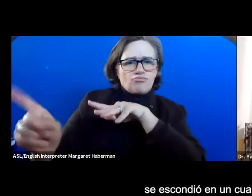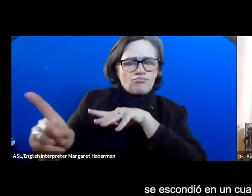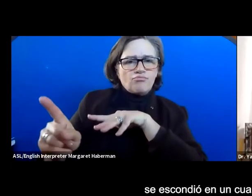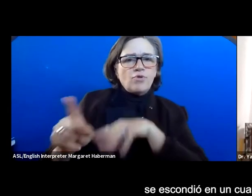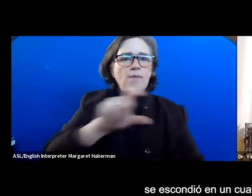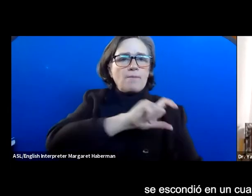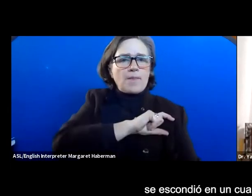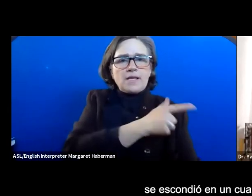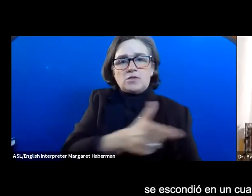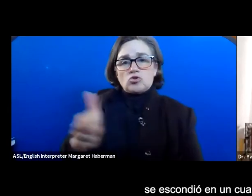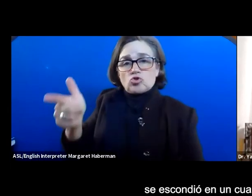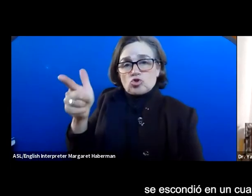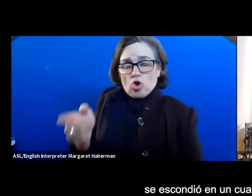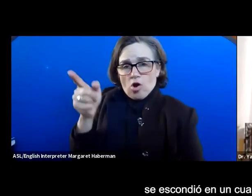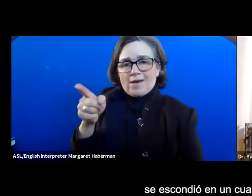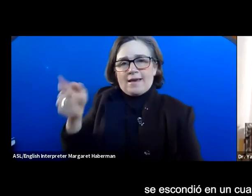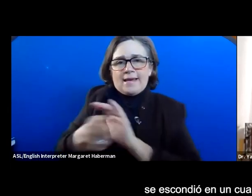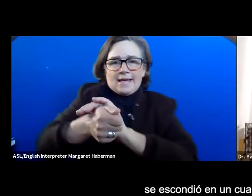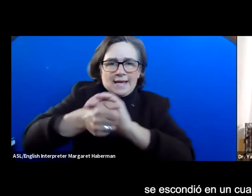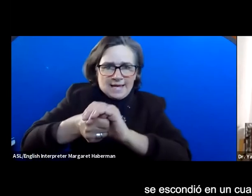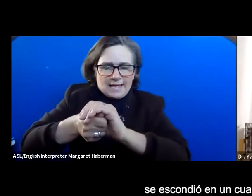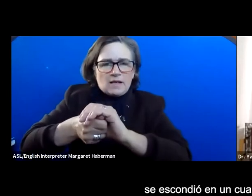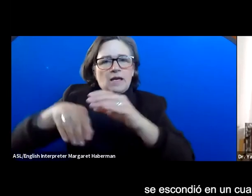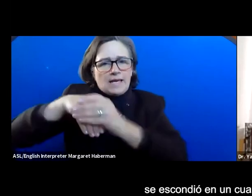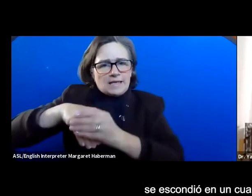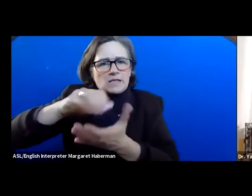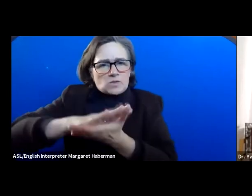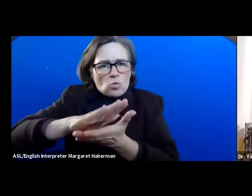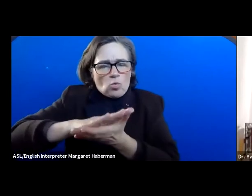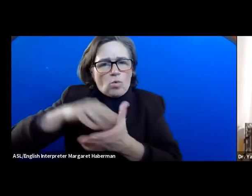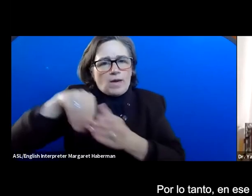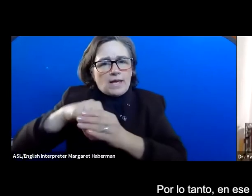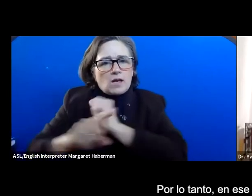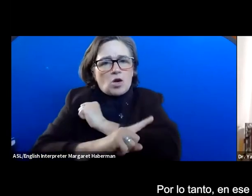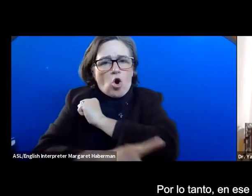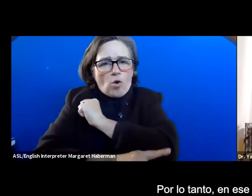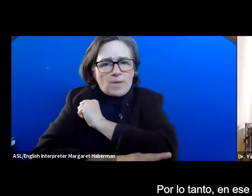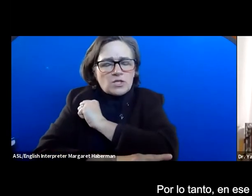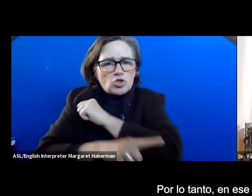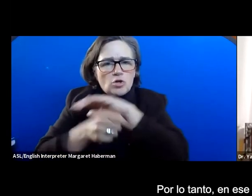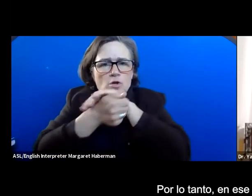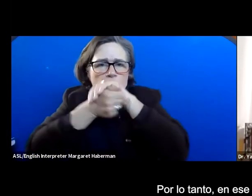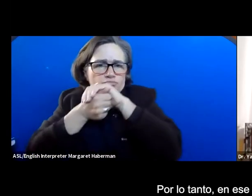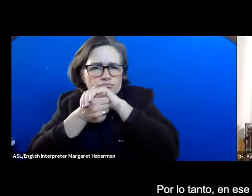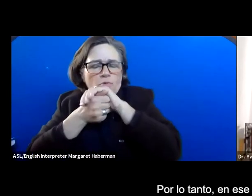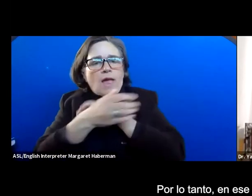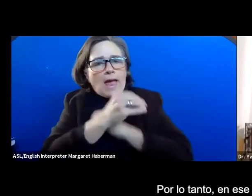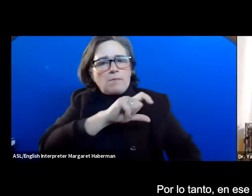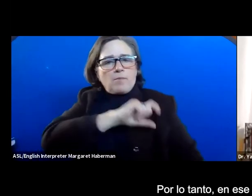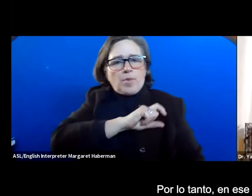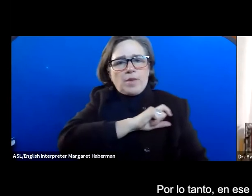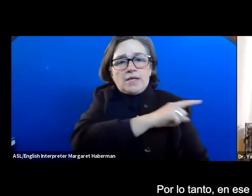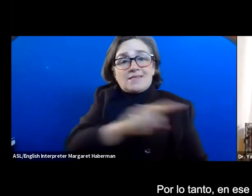in a garbage room in a school, and they shot him dead. So at that moment, there is